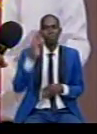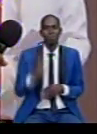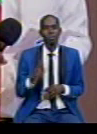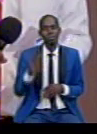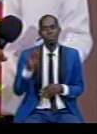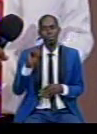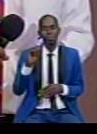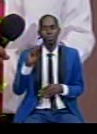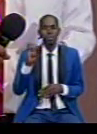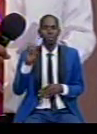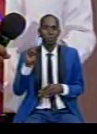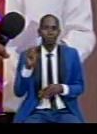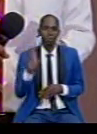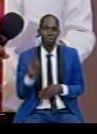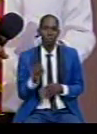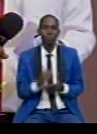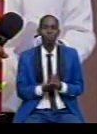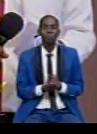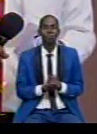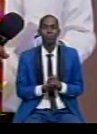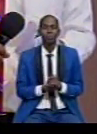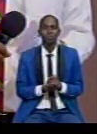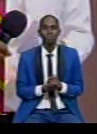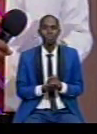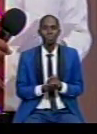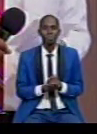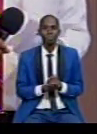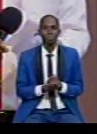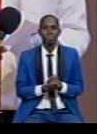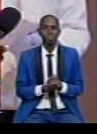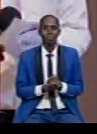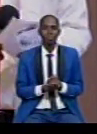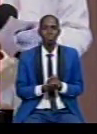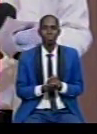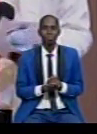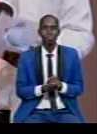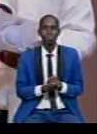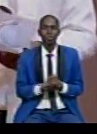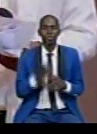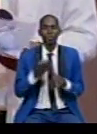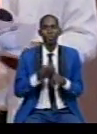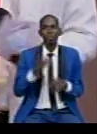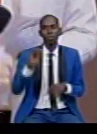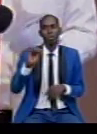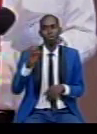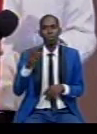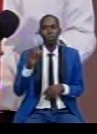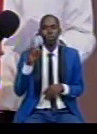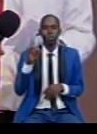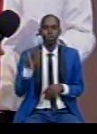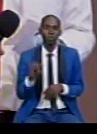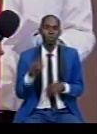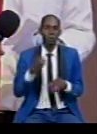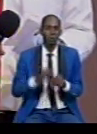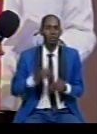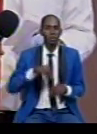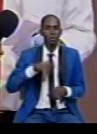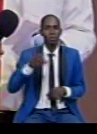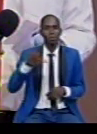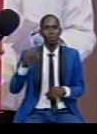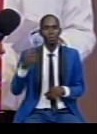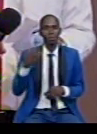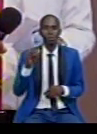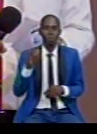Abanuji in the Bida Church in Old District of Shodi, Lagos. By the grace of